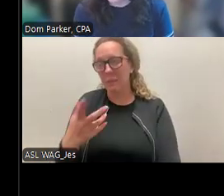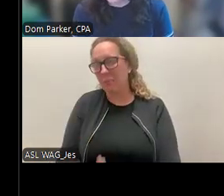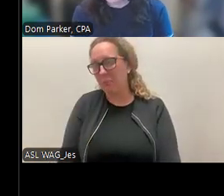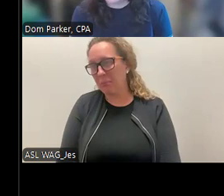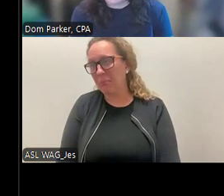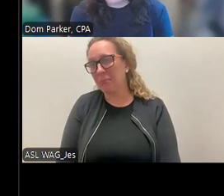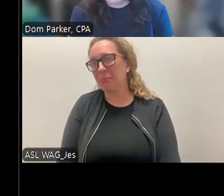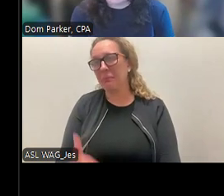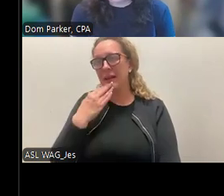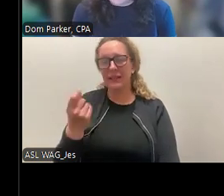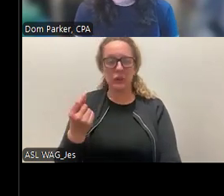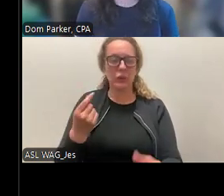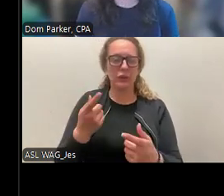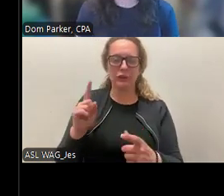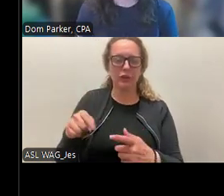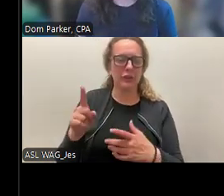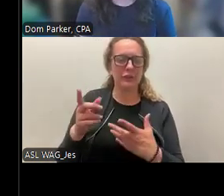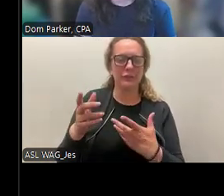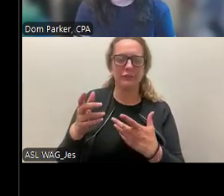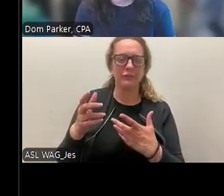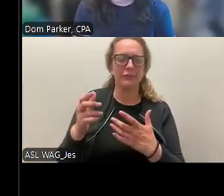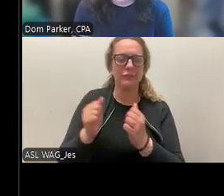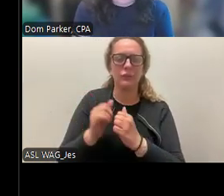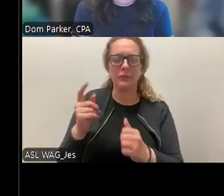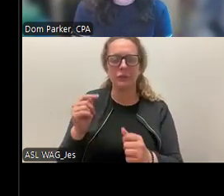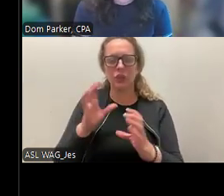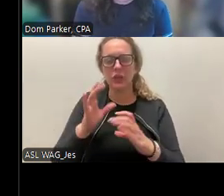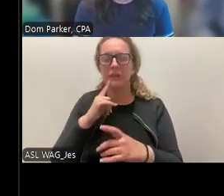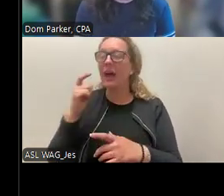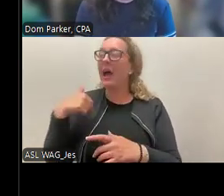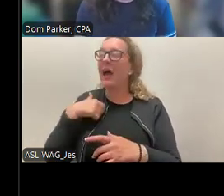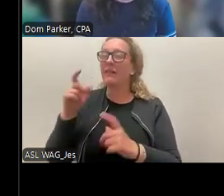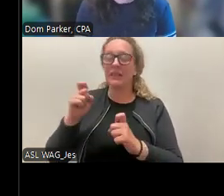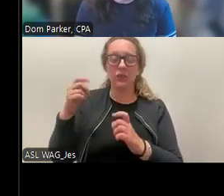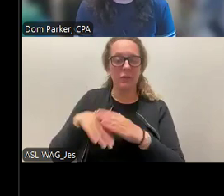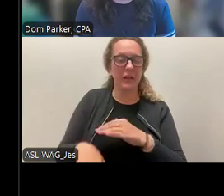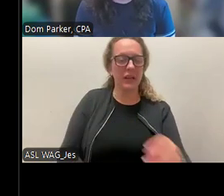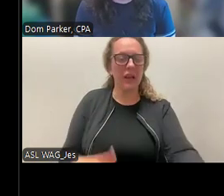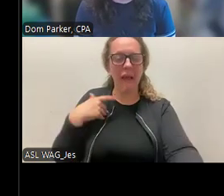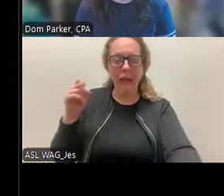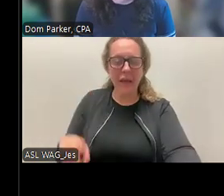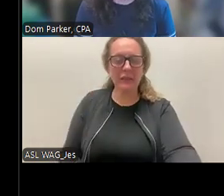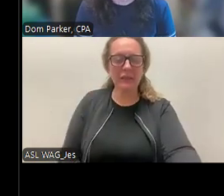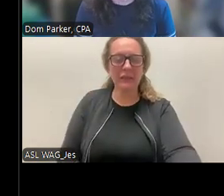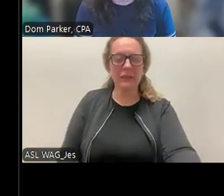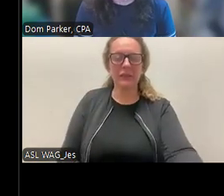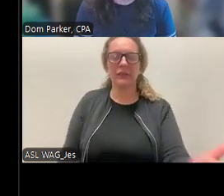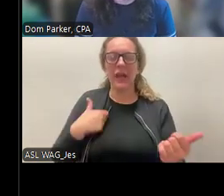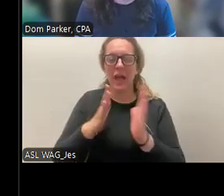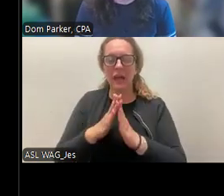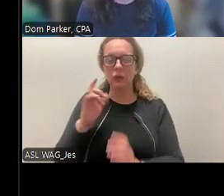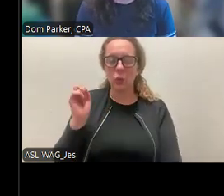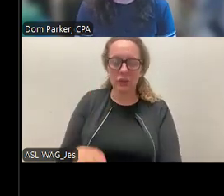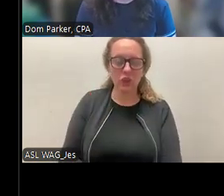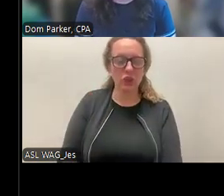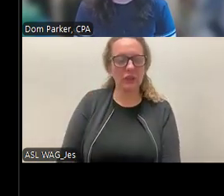think the best thing to do is just to chat to someone. Like if I have a tester coming in, I ask questions